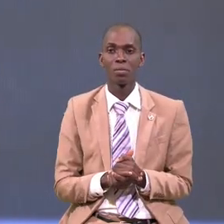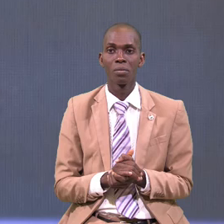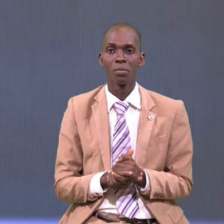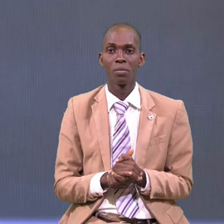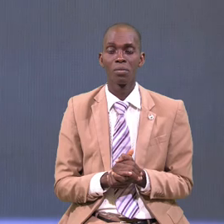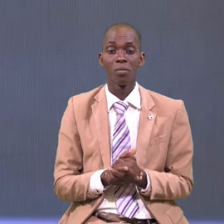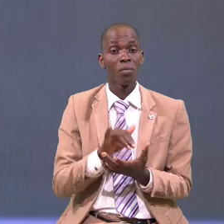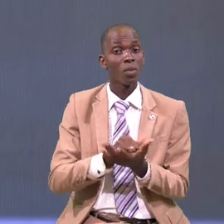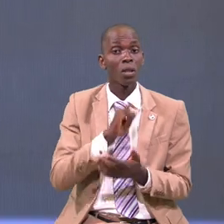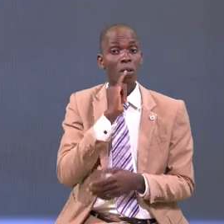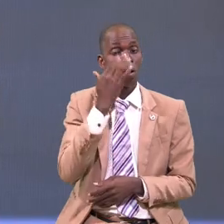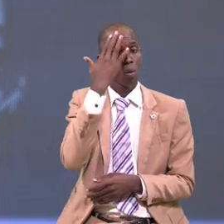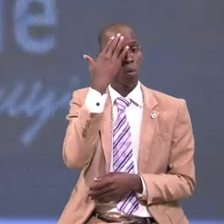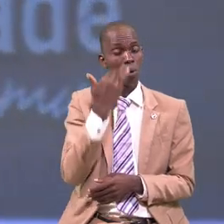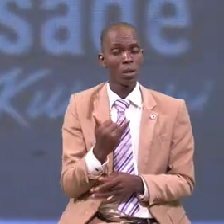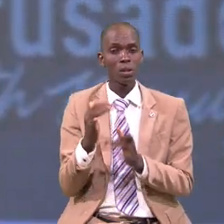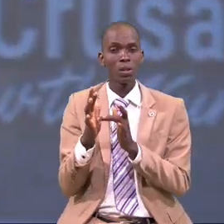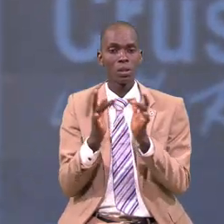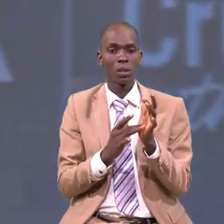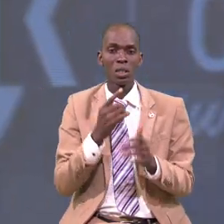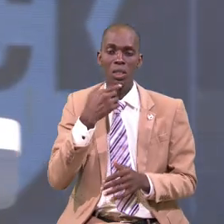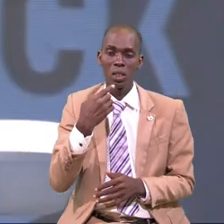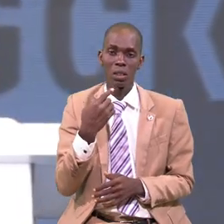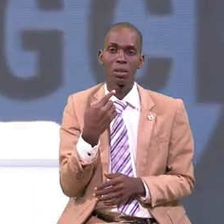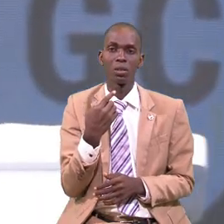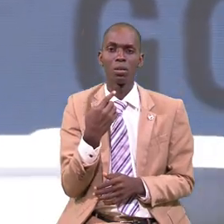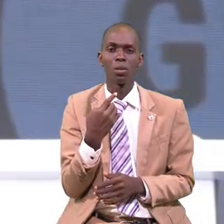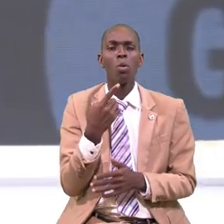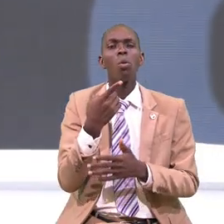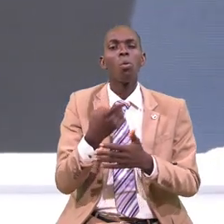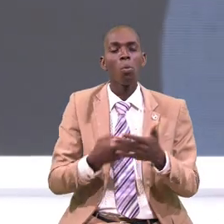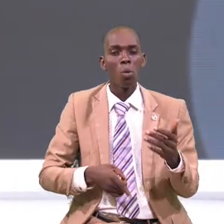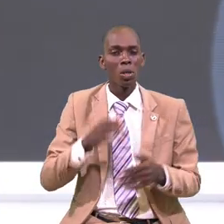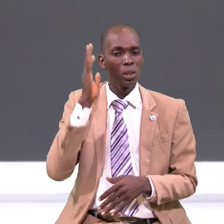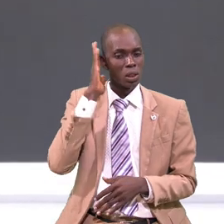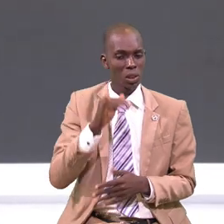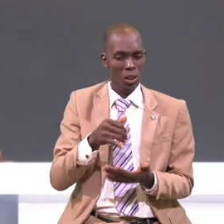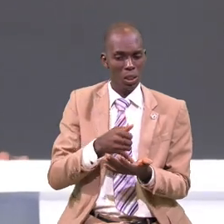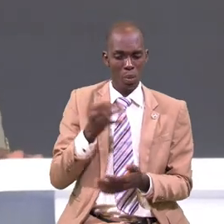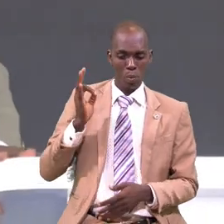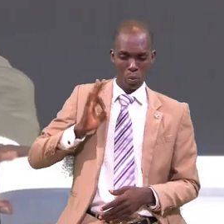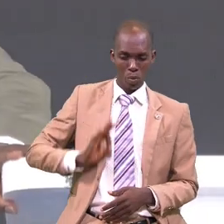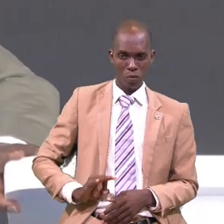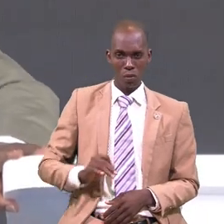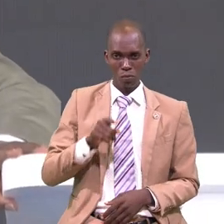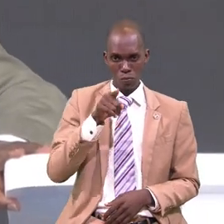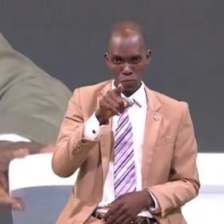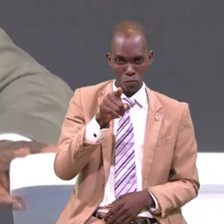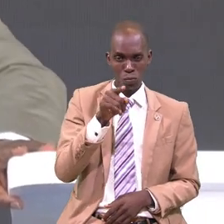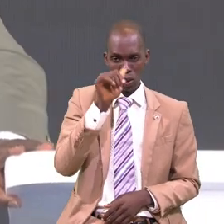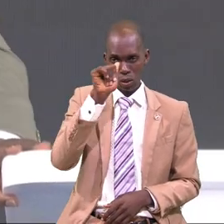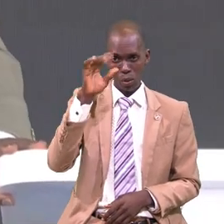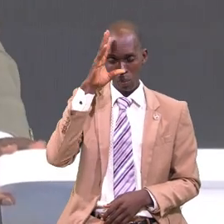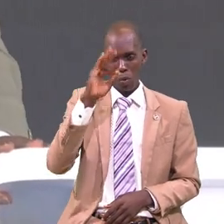That's why Jesus said, what shall it profit a man? What will it profit